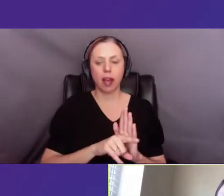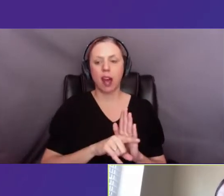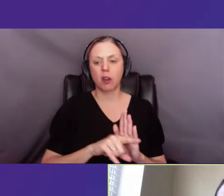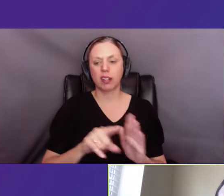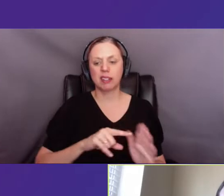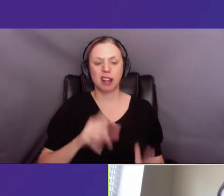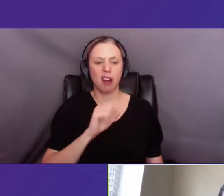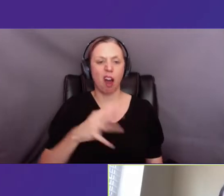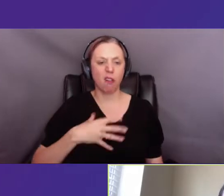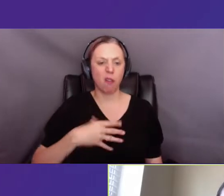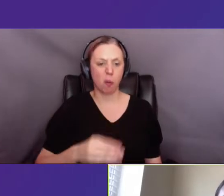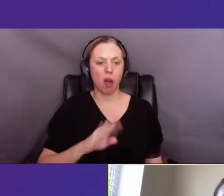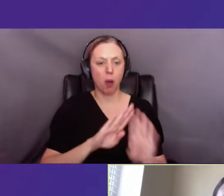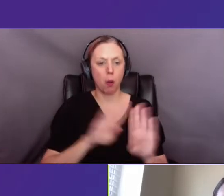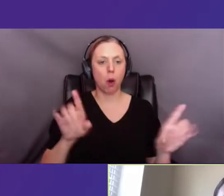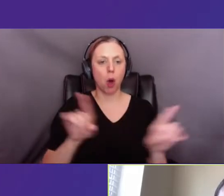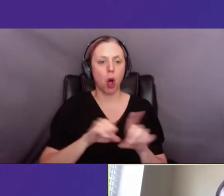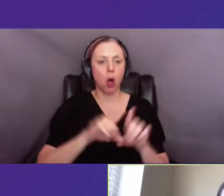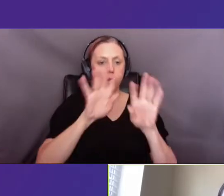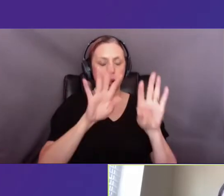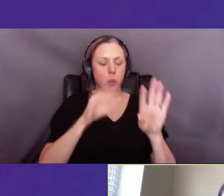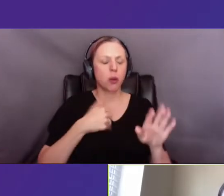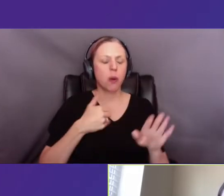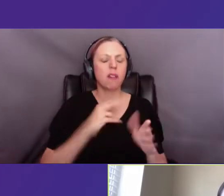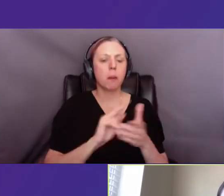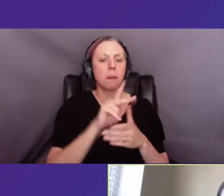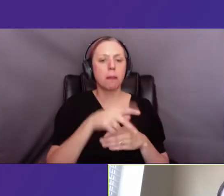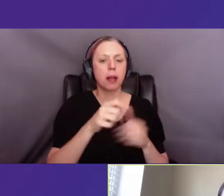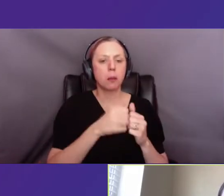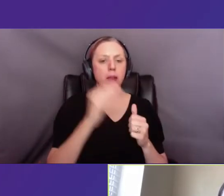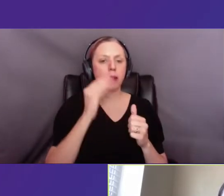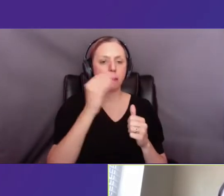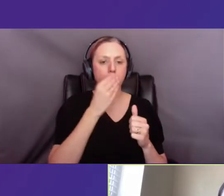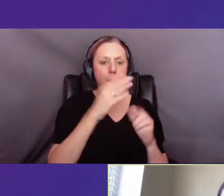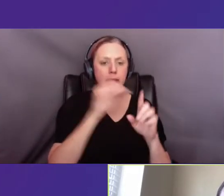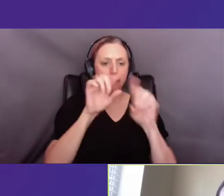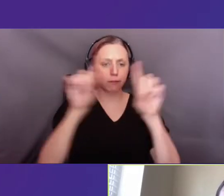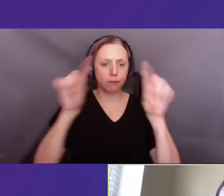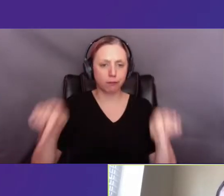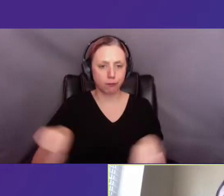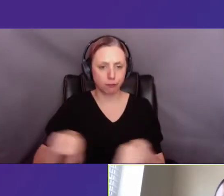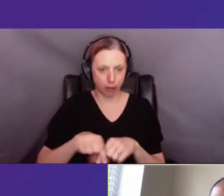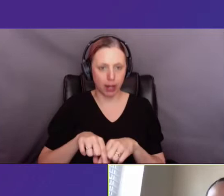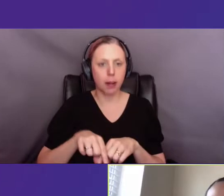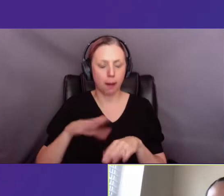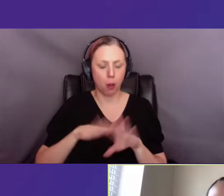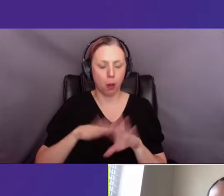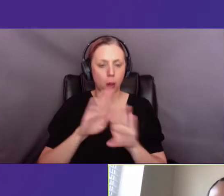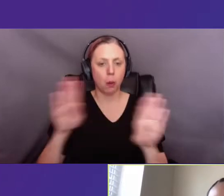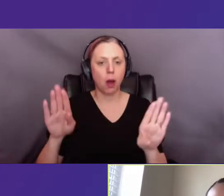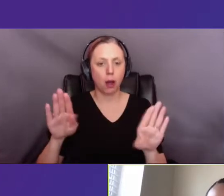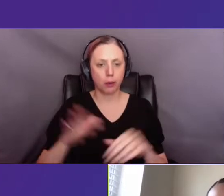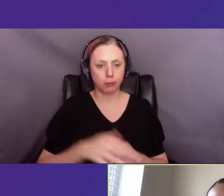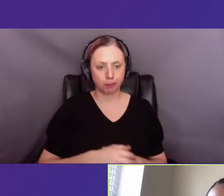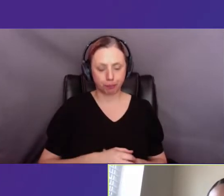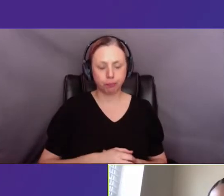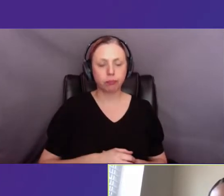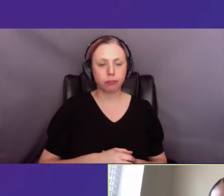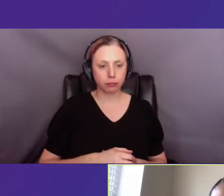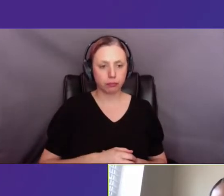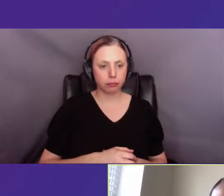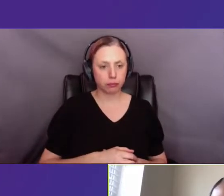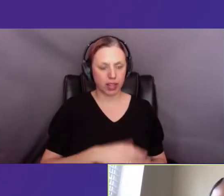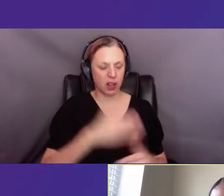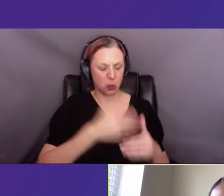There's a small frame with flowers above me on this wall, and I'm beside a large